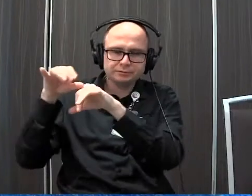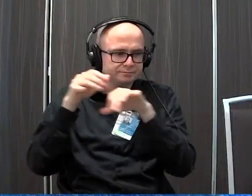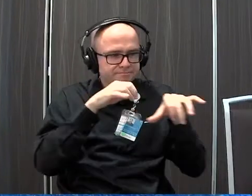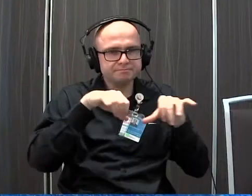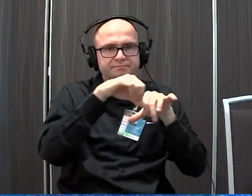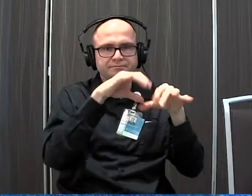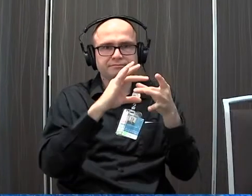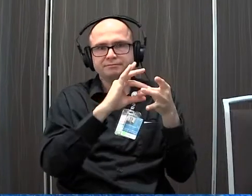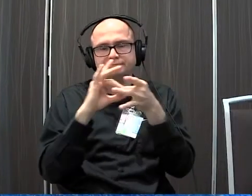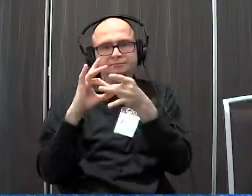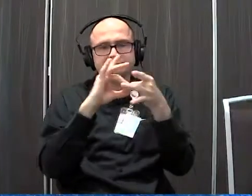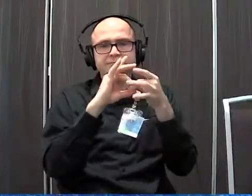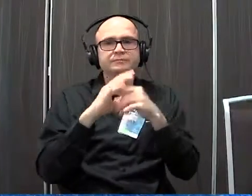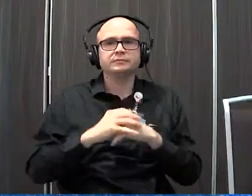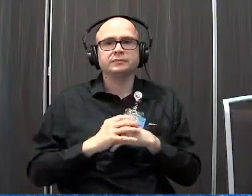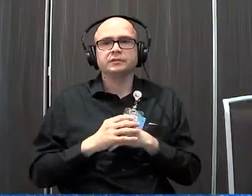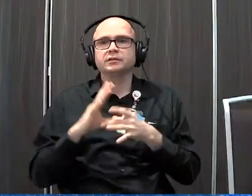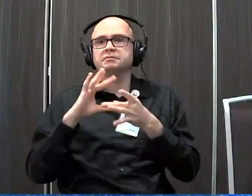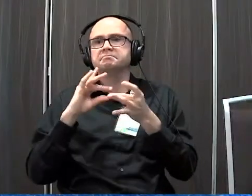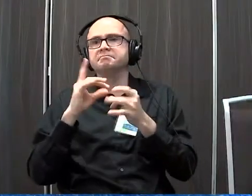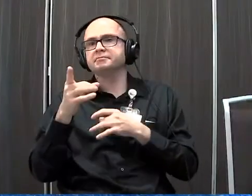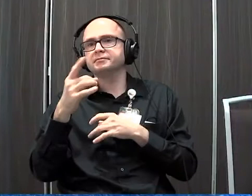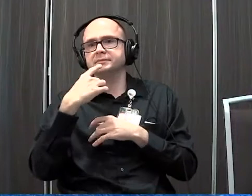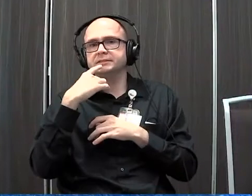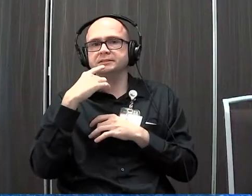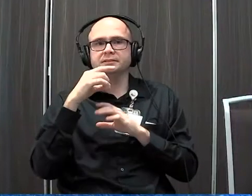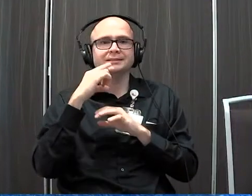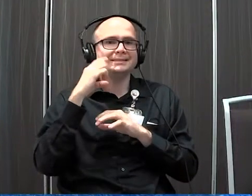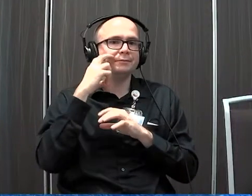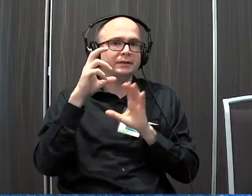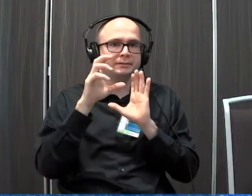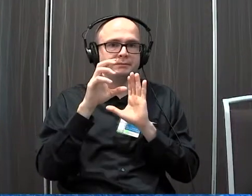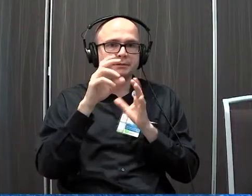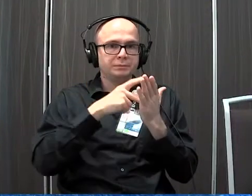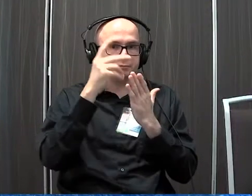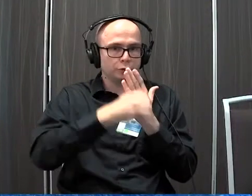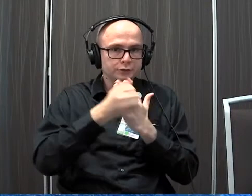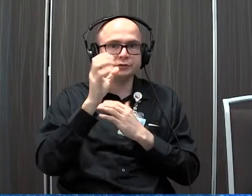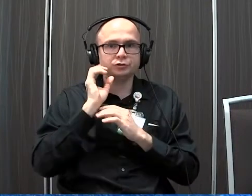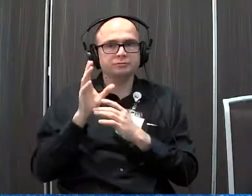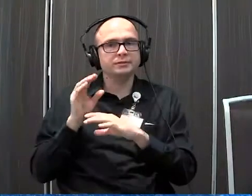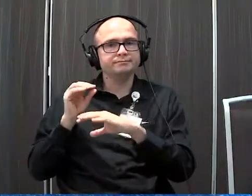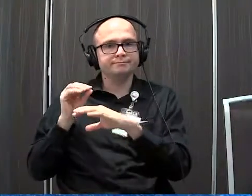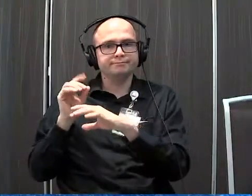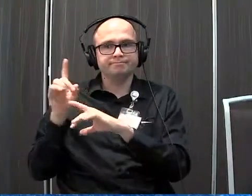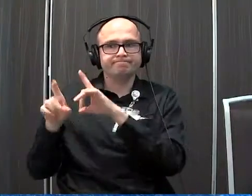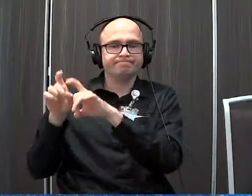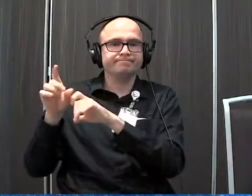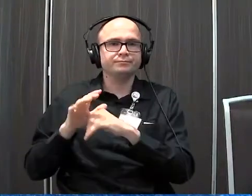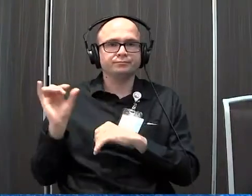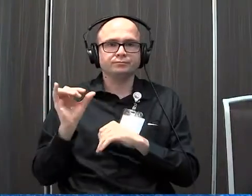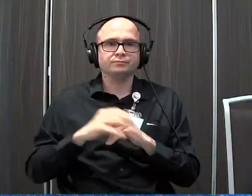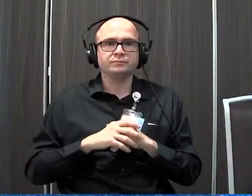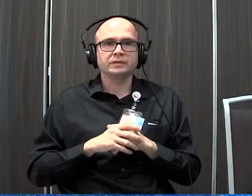across settings. And the note here says that state deafblind projects should be consulted in most areas. And I just want to take a moment to highlight the